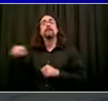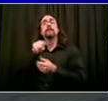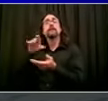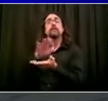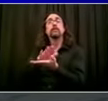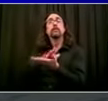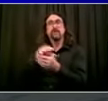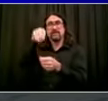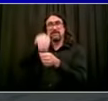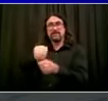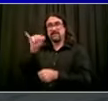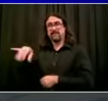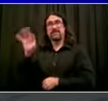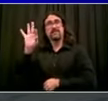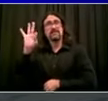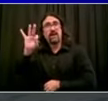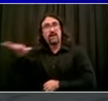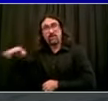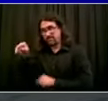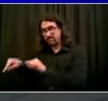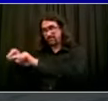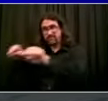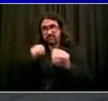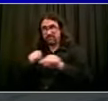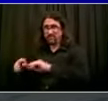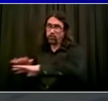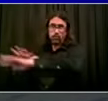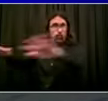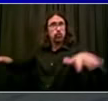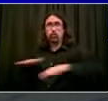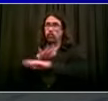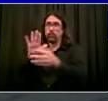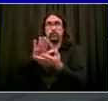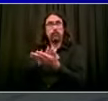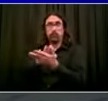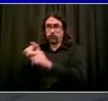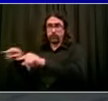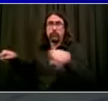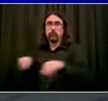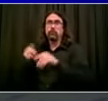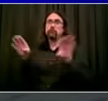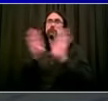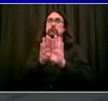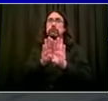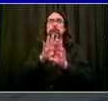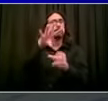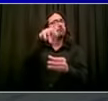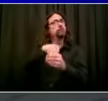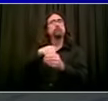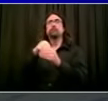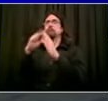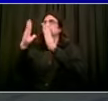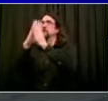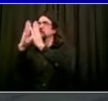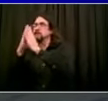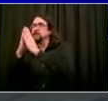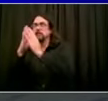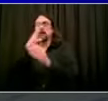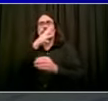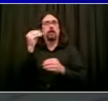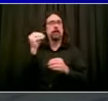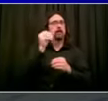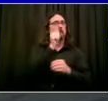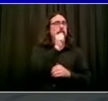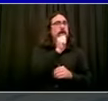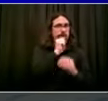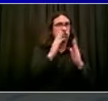be closed, public and non-public, in the 9 zip codes. And again, we're going to work hard to